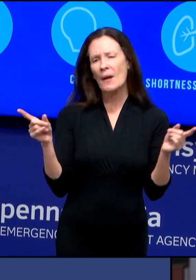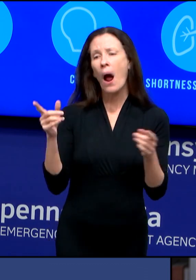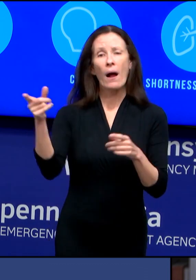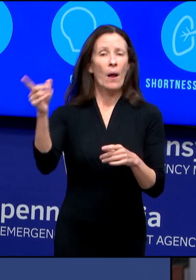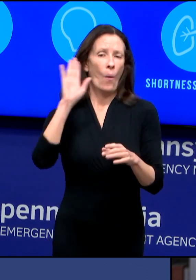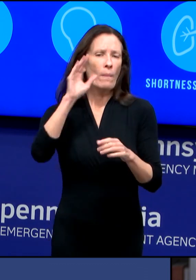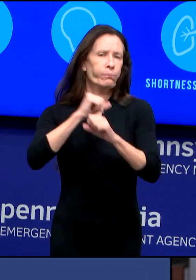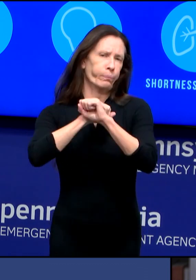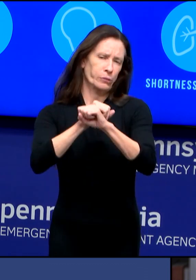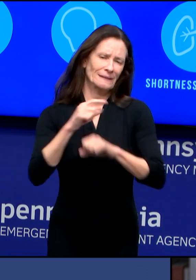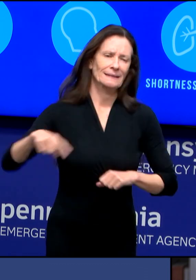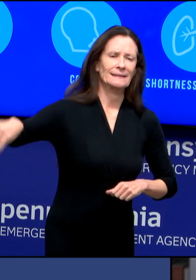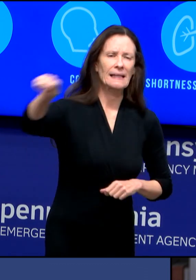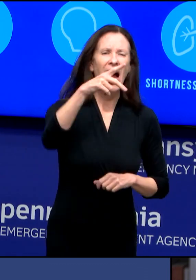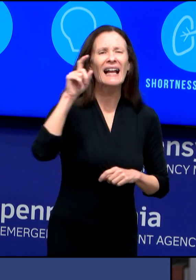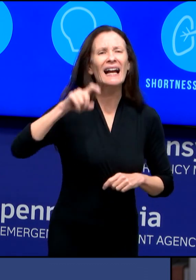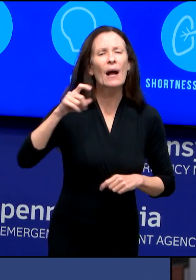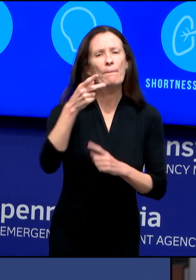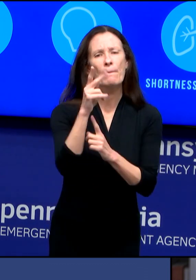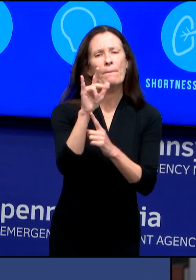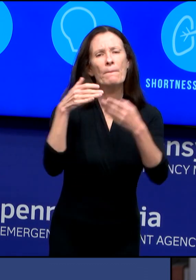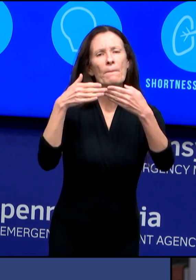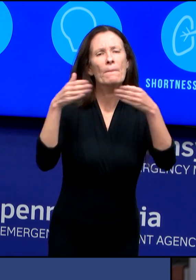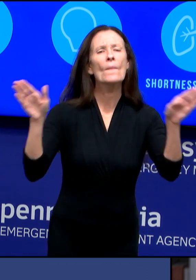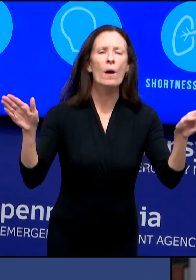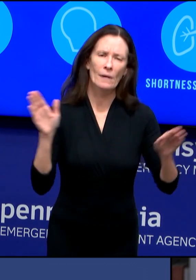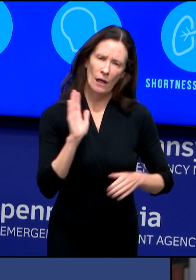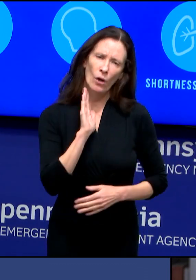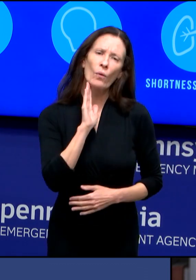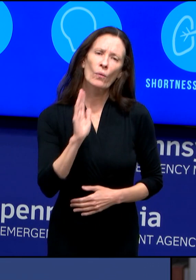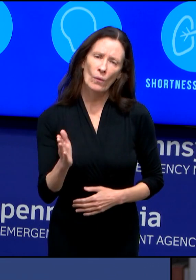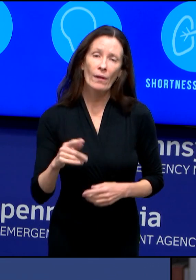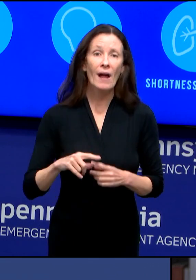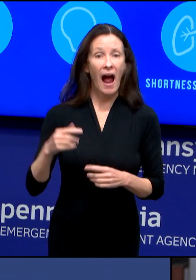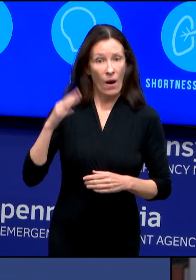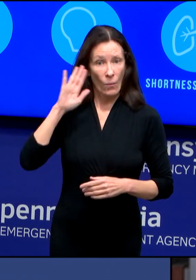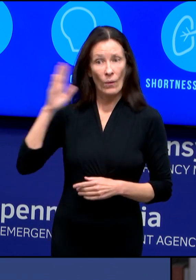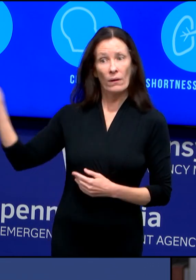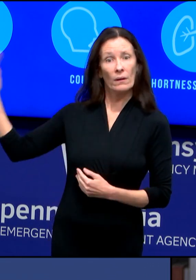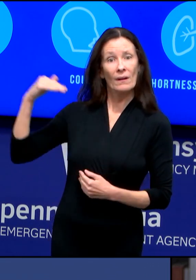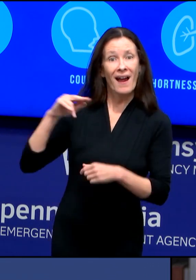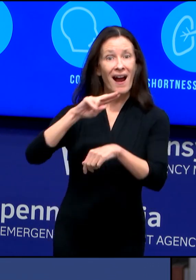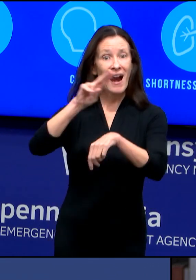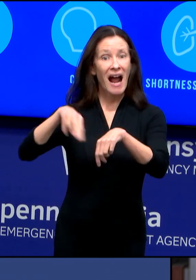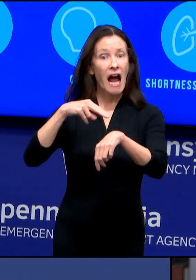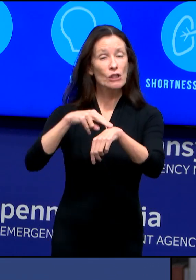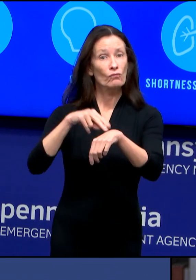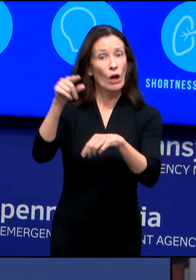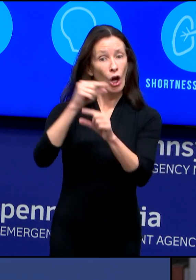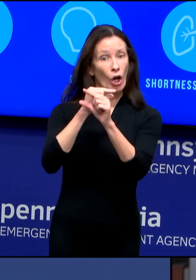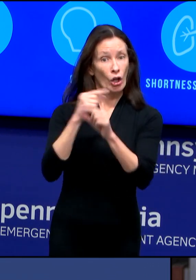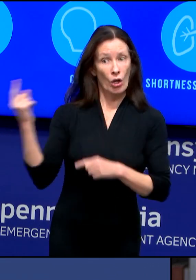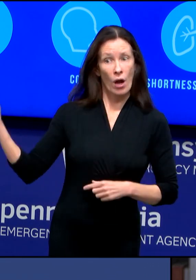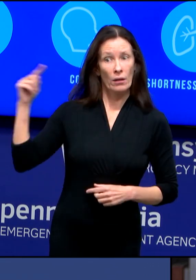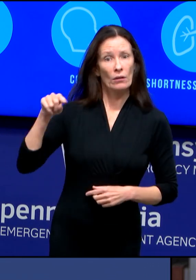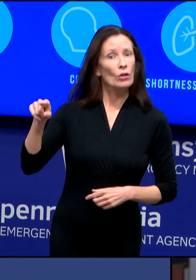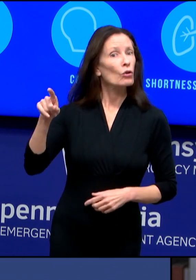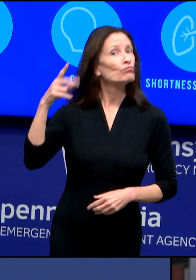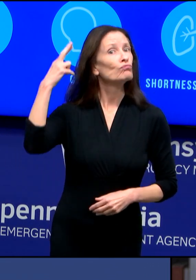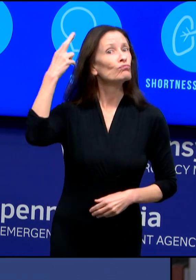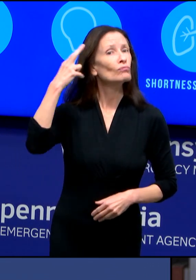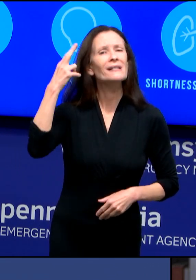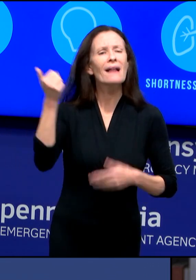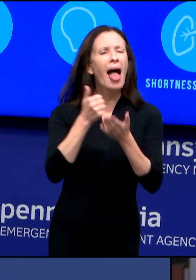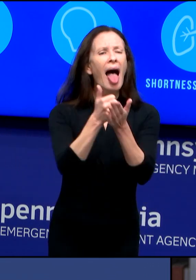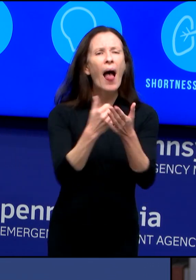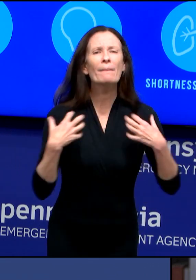health initiatives, not stay-at-home enforcement. The closure of businesses will bring economic difficulties to every single